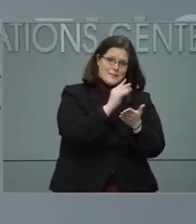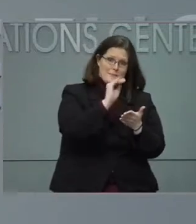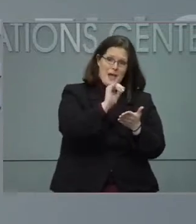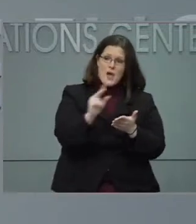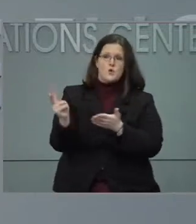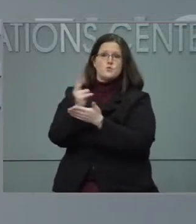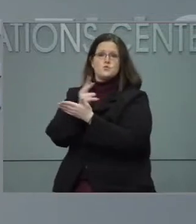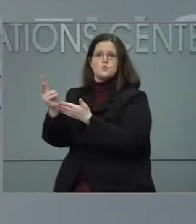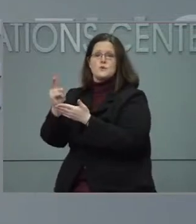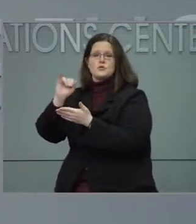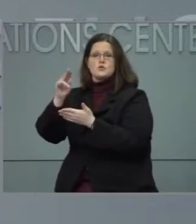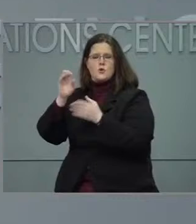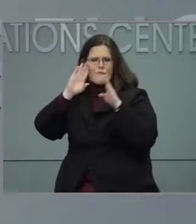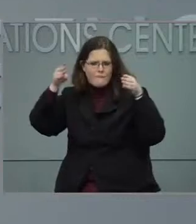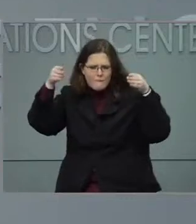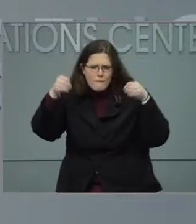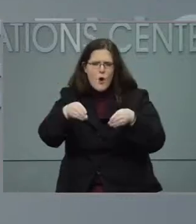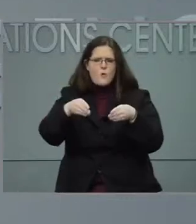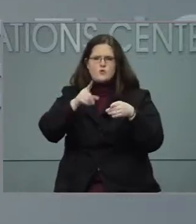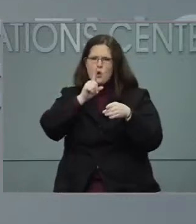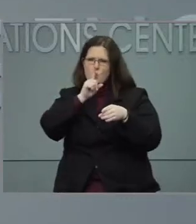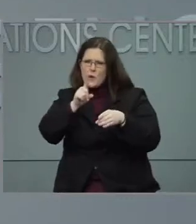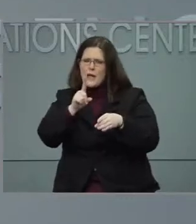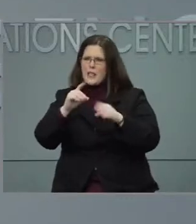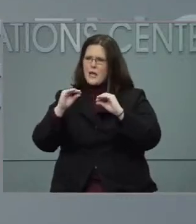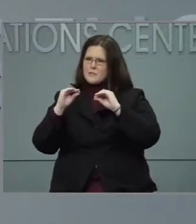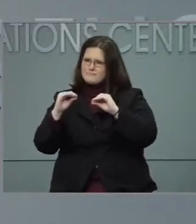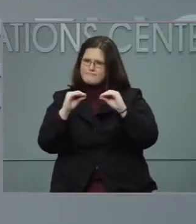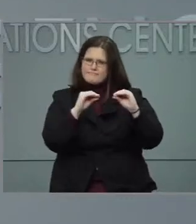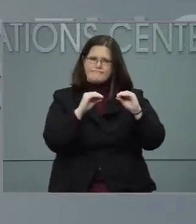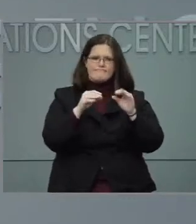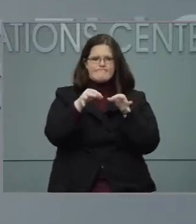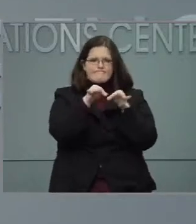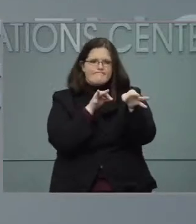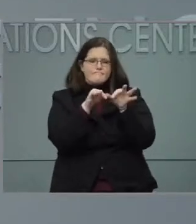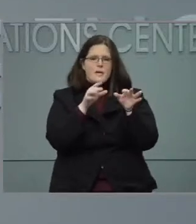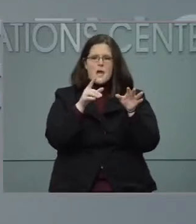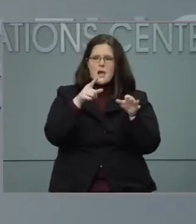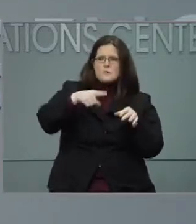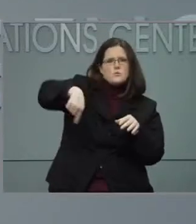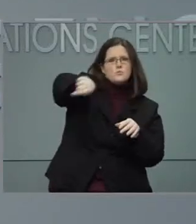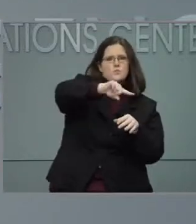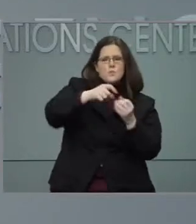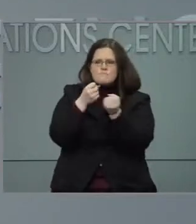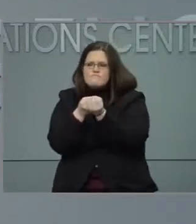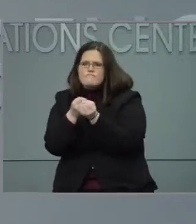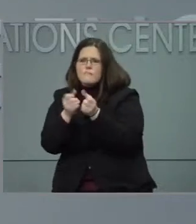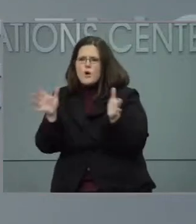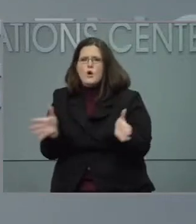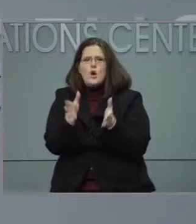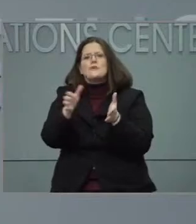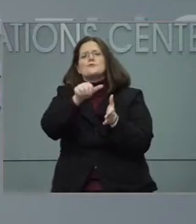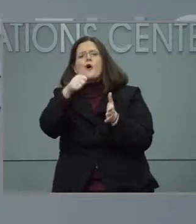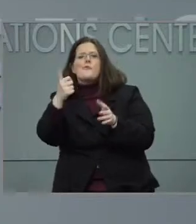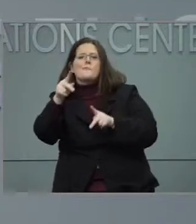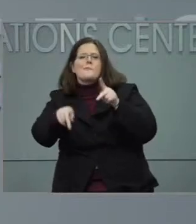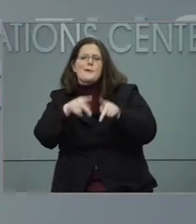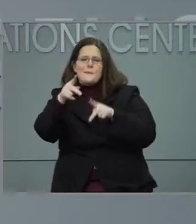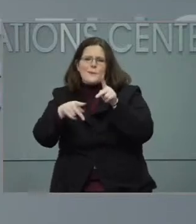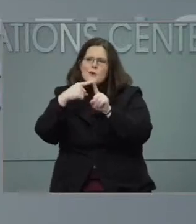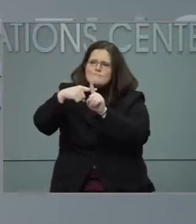where we really focus on really talking to others about the importance of vaccinations. And I'd encourage you to call your